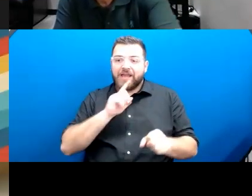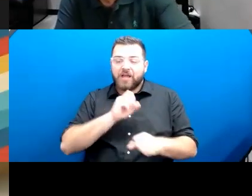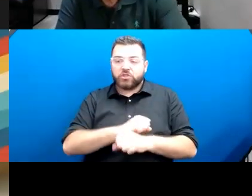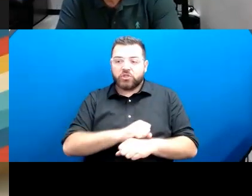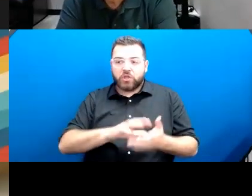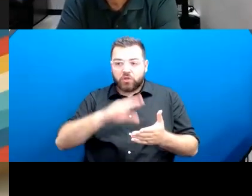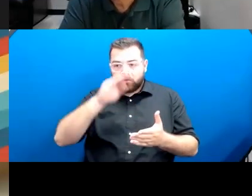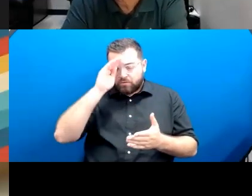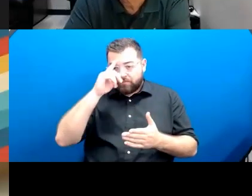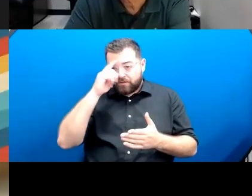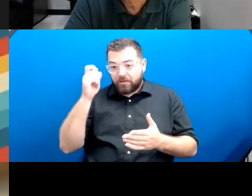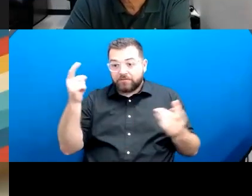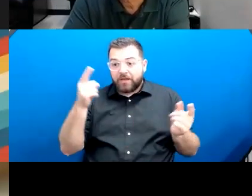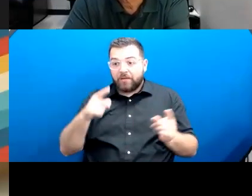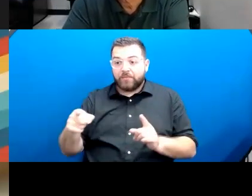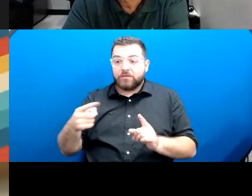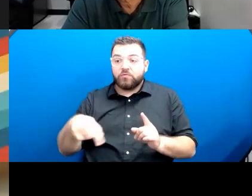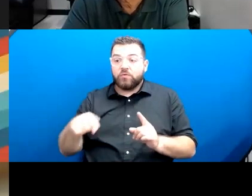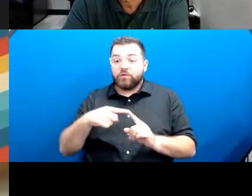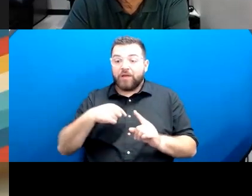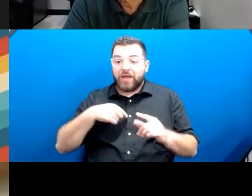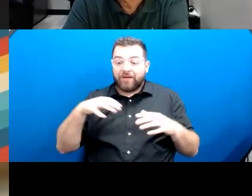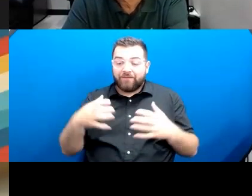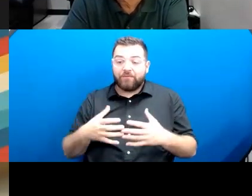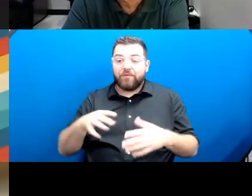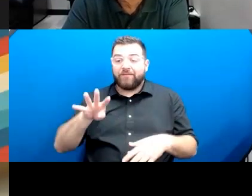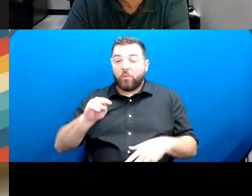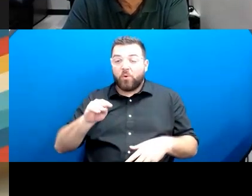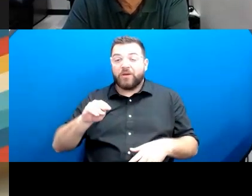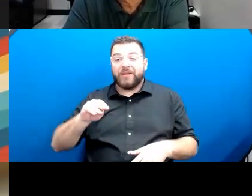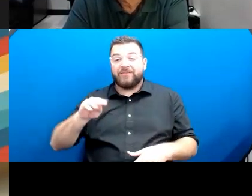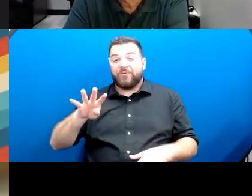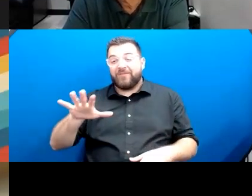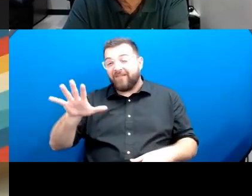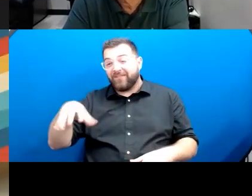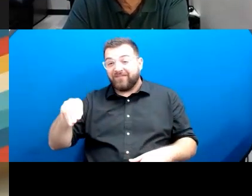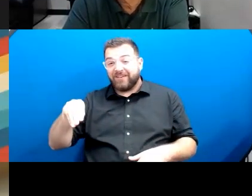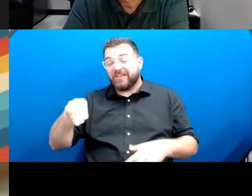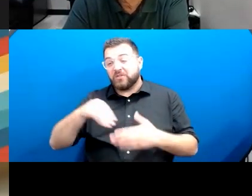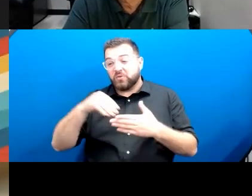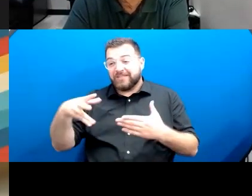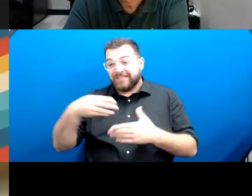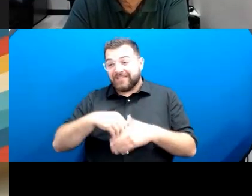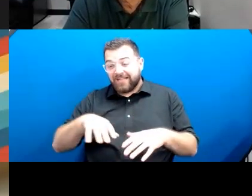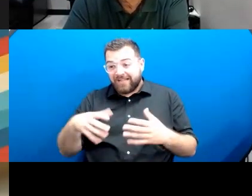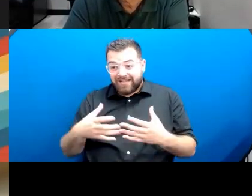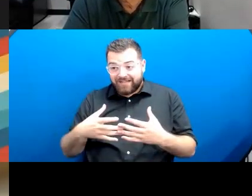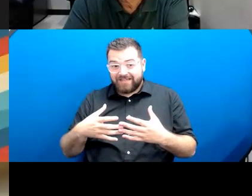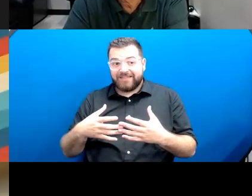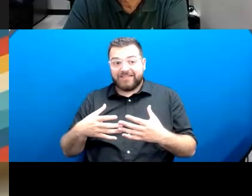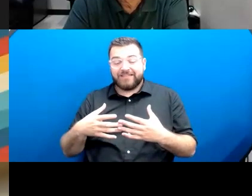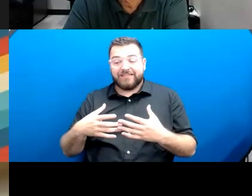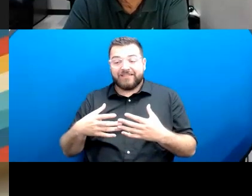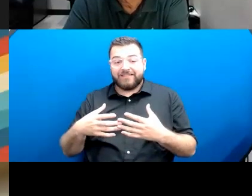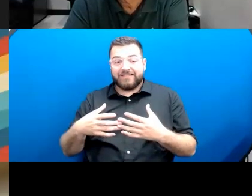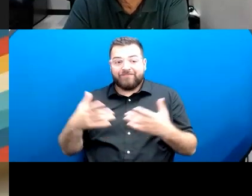what happens is when you get 40, 45, 50 students in your class, then you have